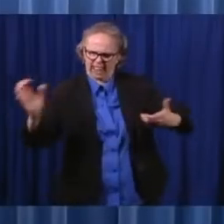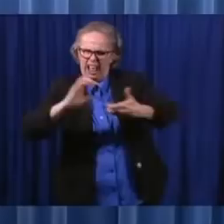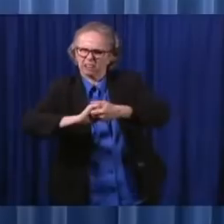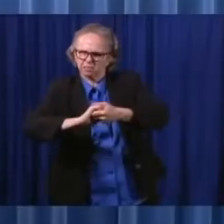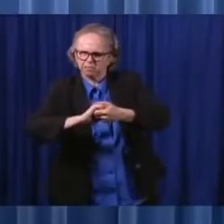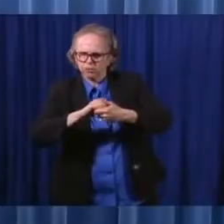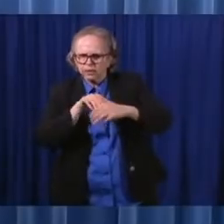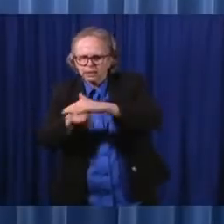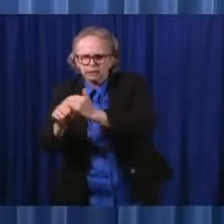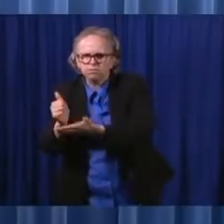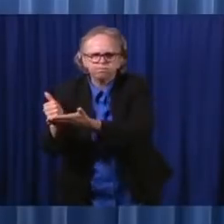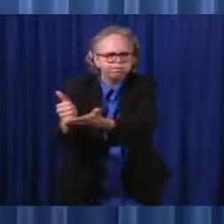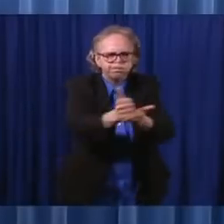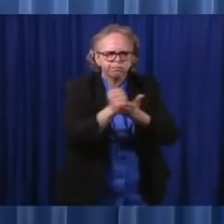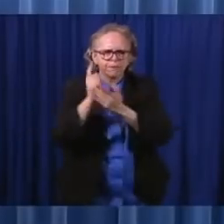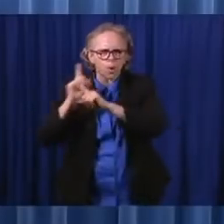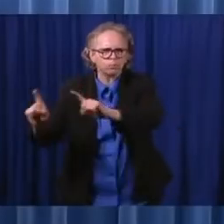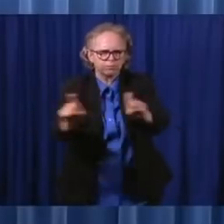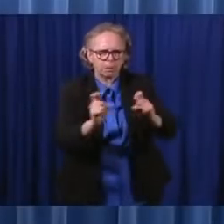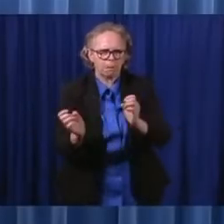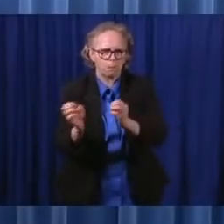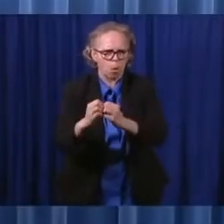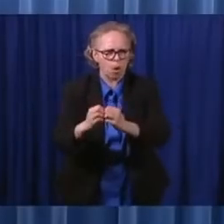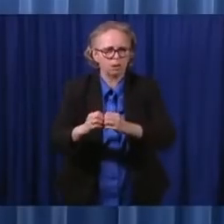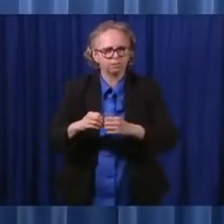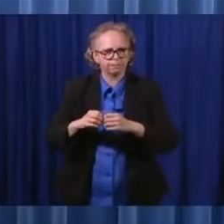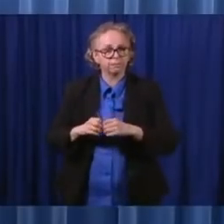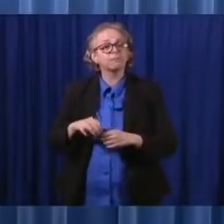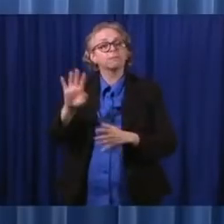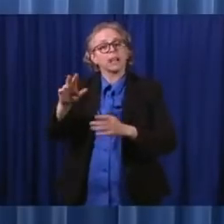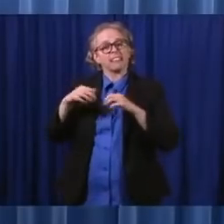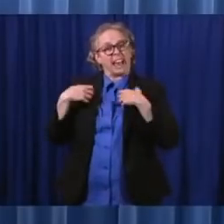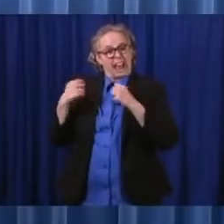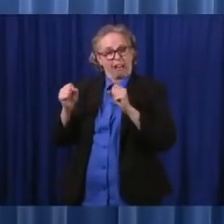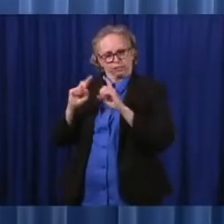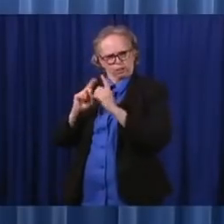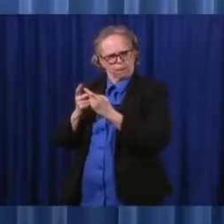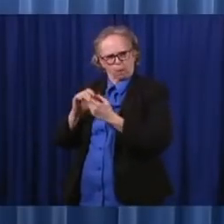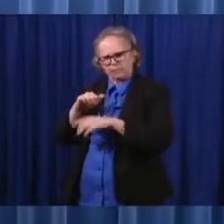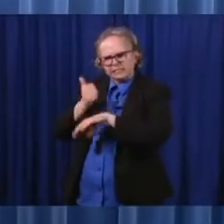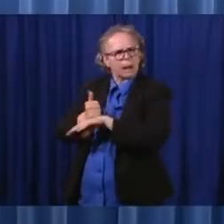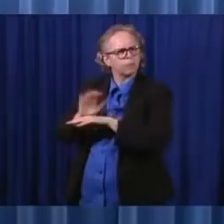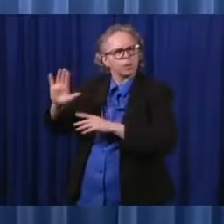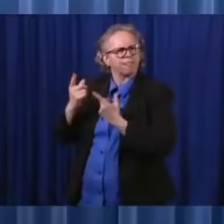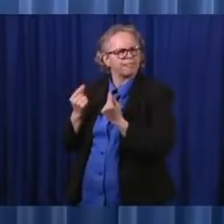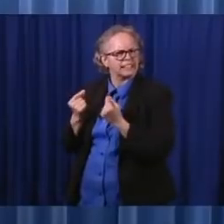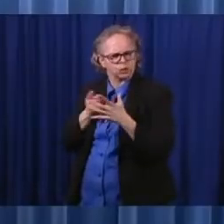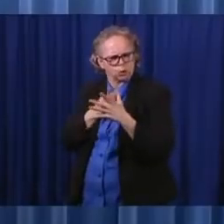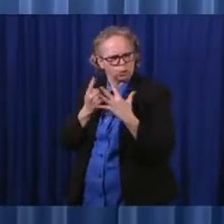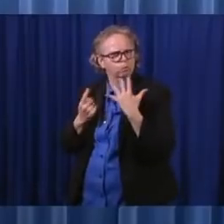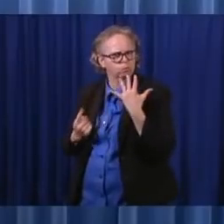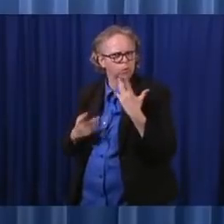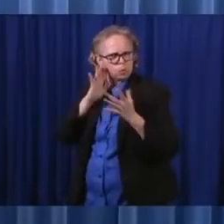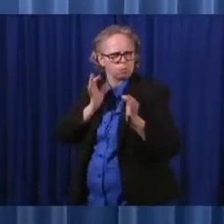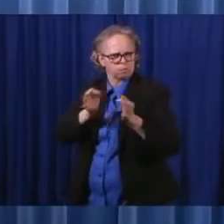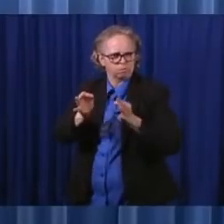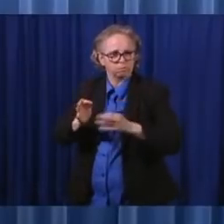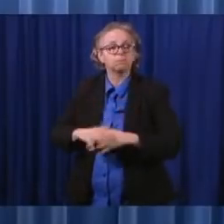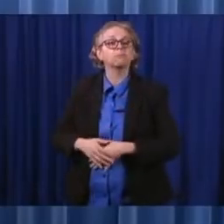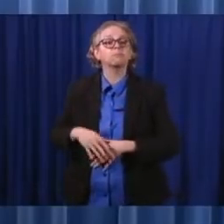the position that the Health Department, Dr. Acton, has created in the Ohio Department of Health to focus on the social determinants of